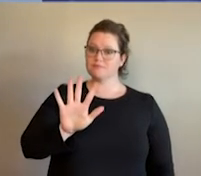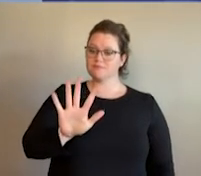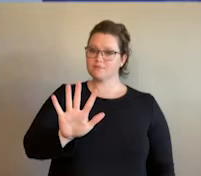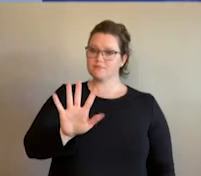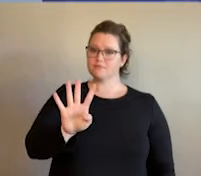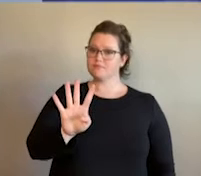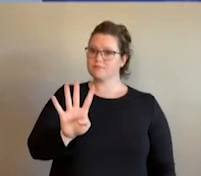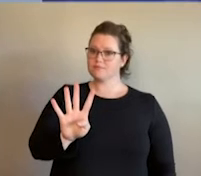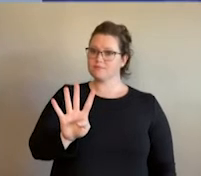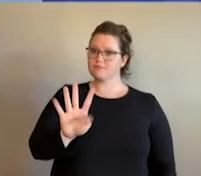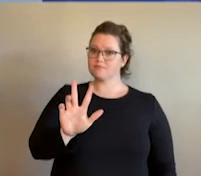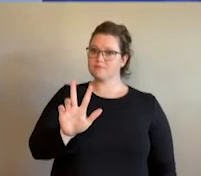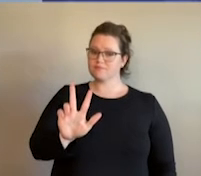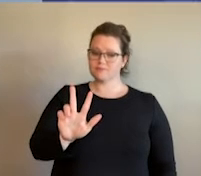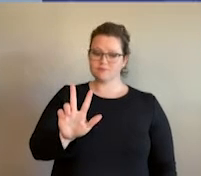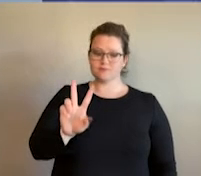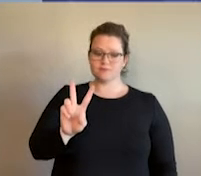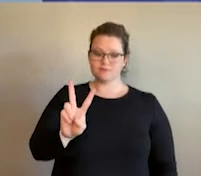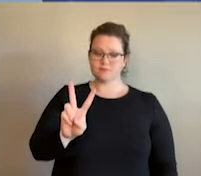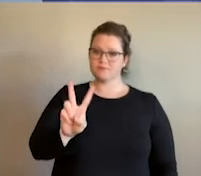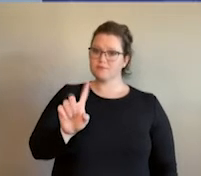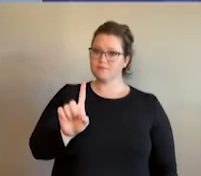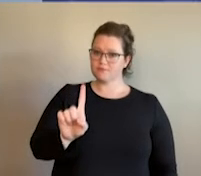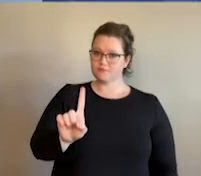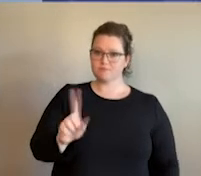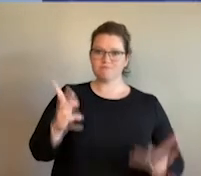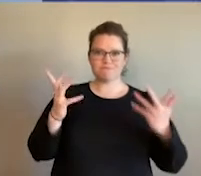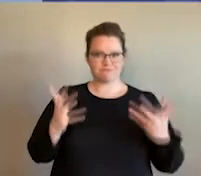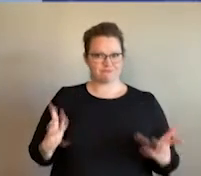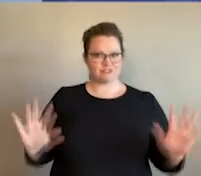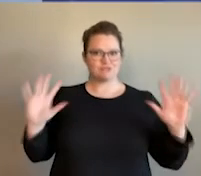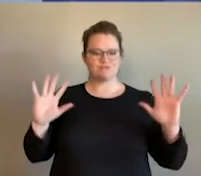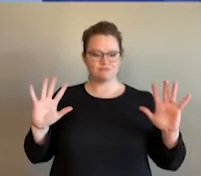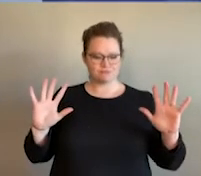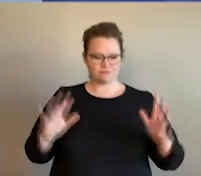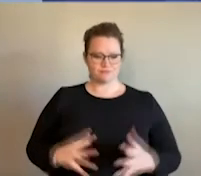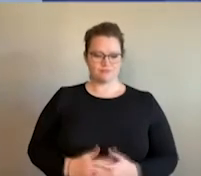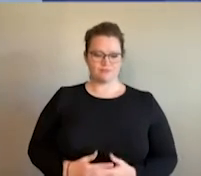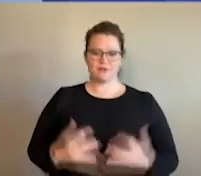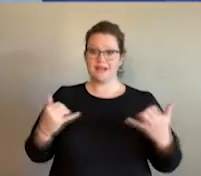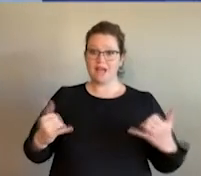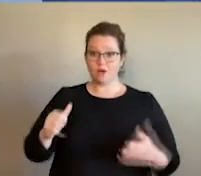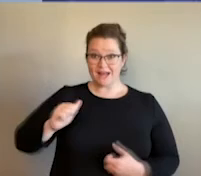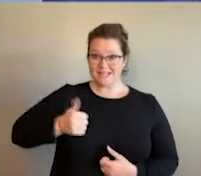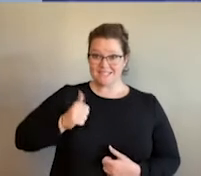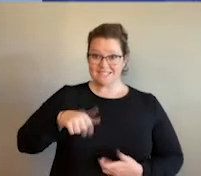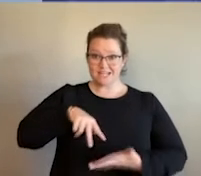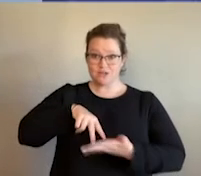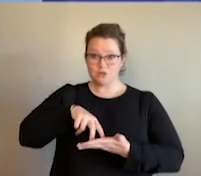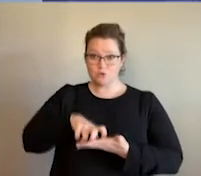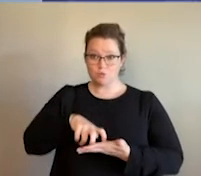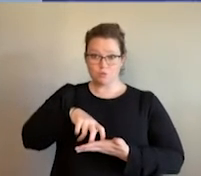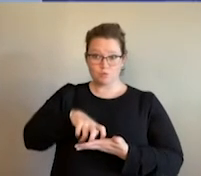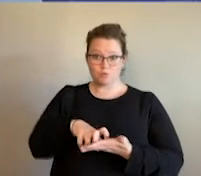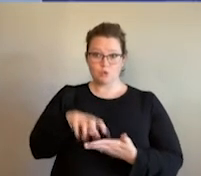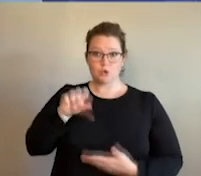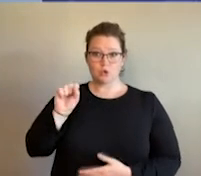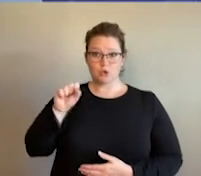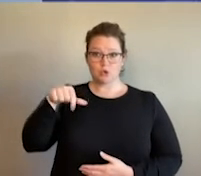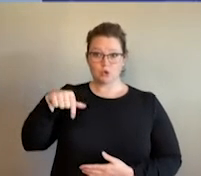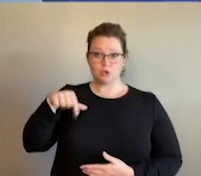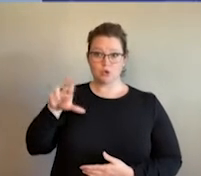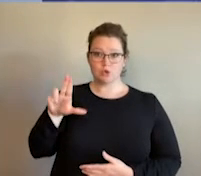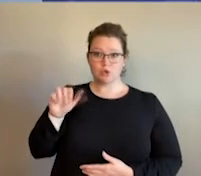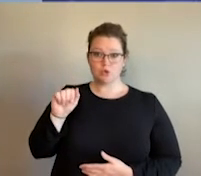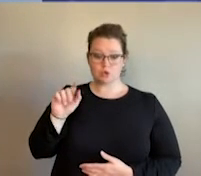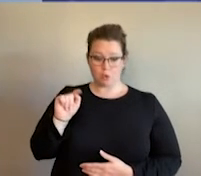5, 4, 3, 2, and 1. Let's do 10 squats. When you do a squat, show